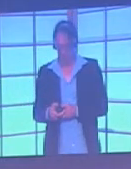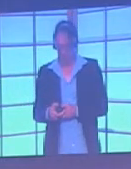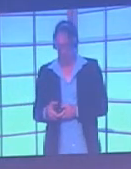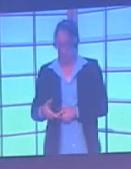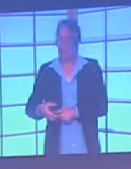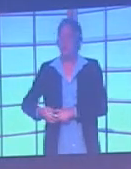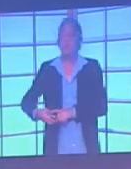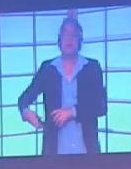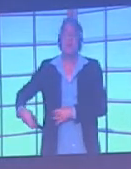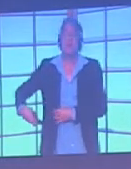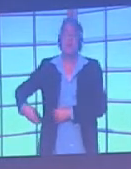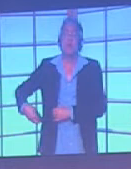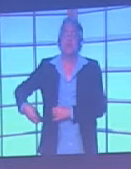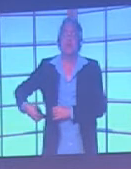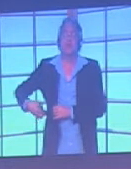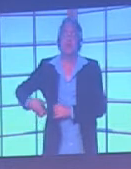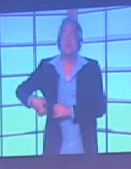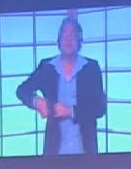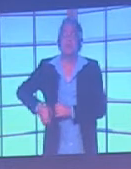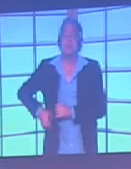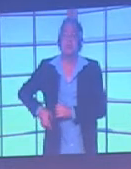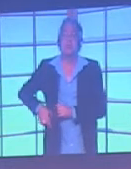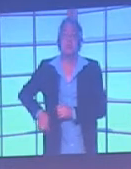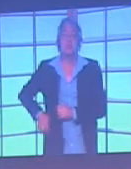about our Week of Action campaign.